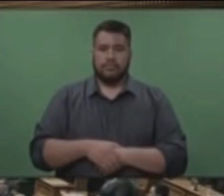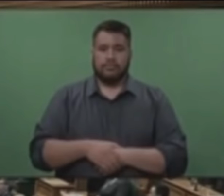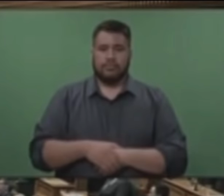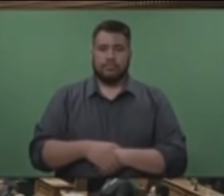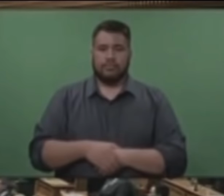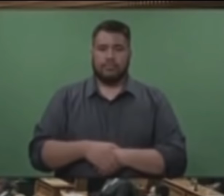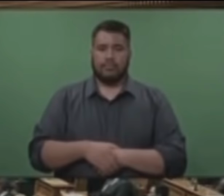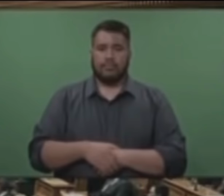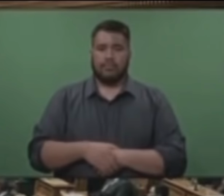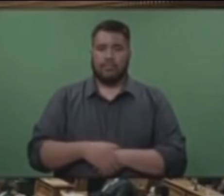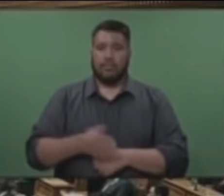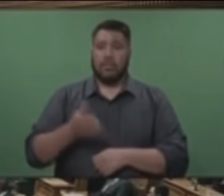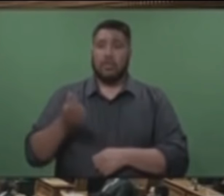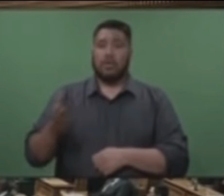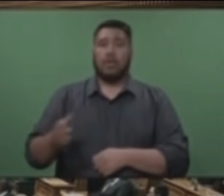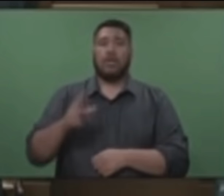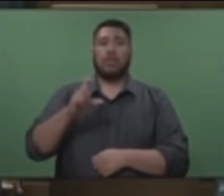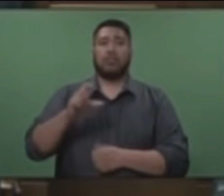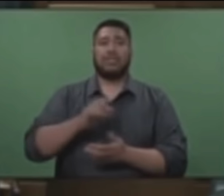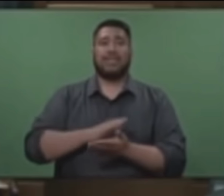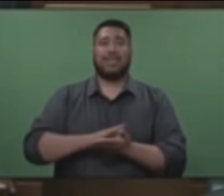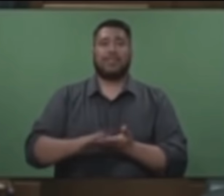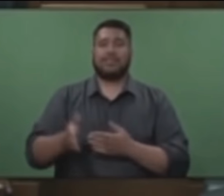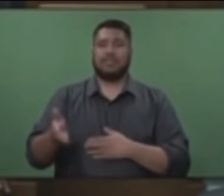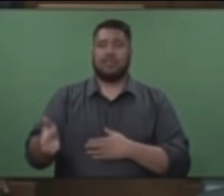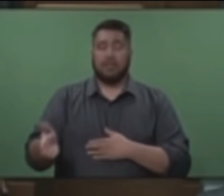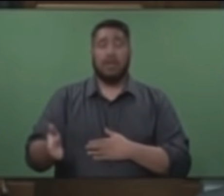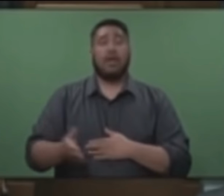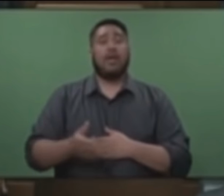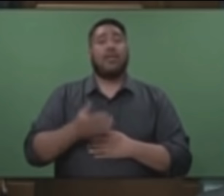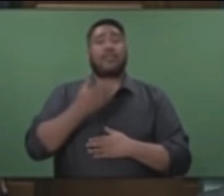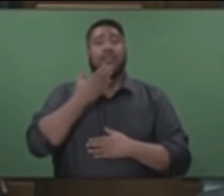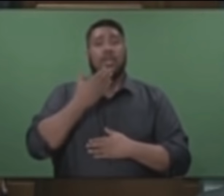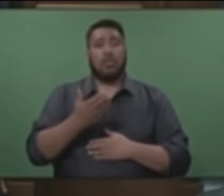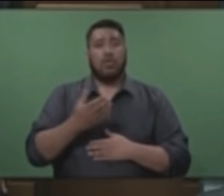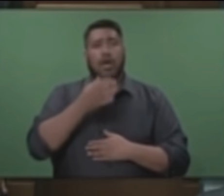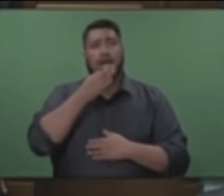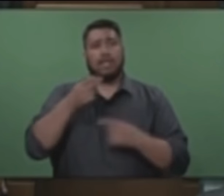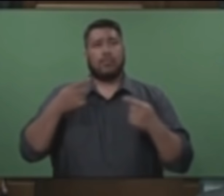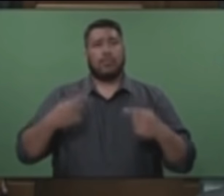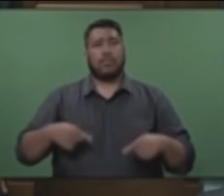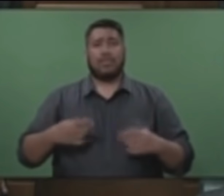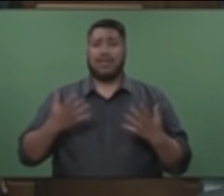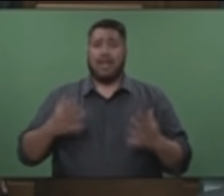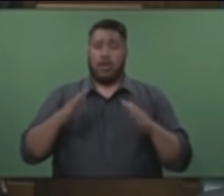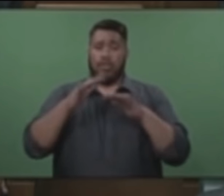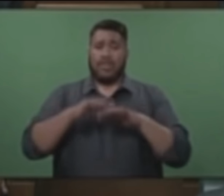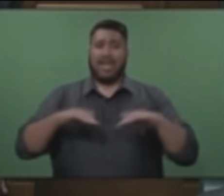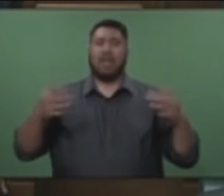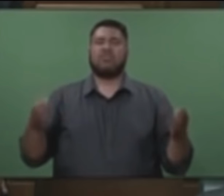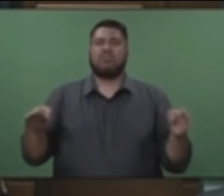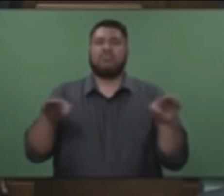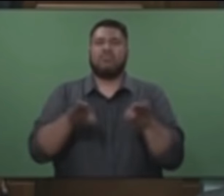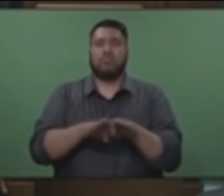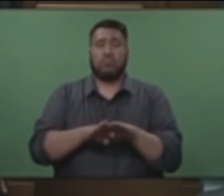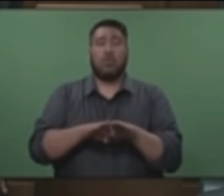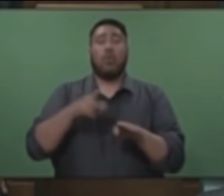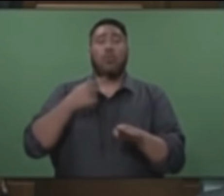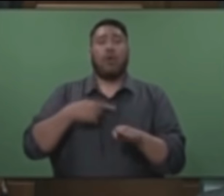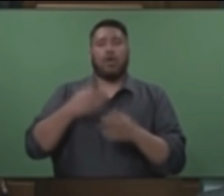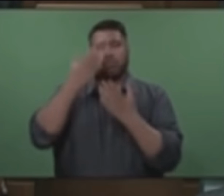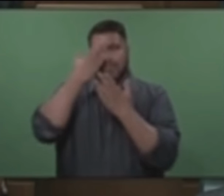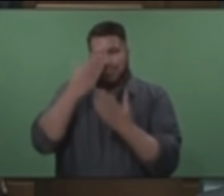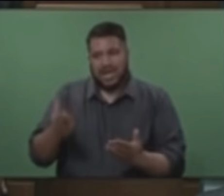Chris Hipkins. Mr. Speaker, I seek leave for the House to now adjourn as a mark of respect for those people affected by the Christchurch mosque